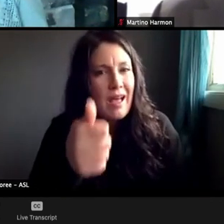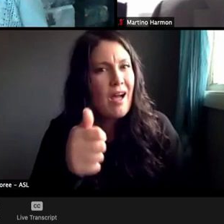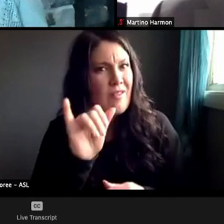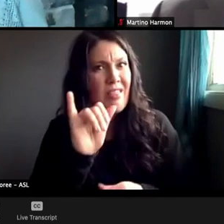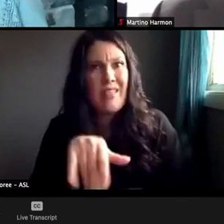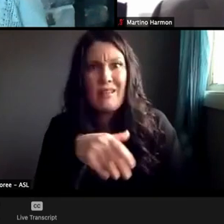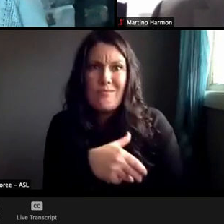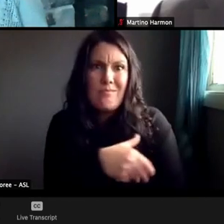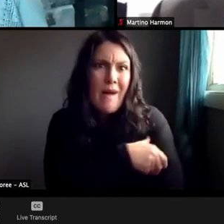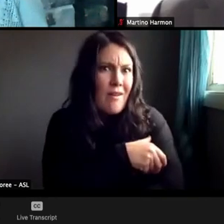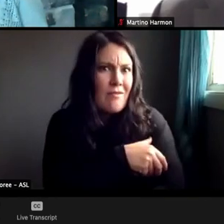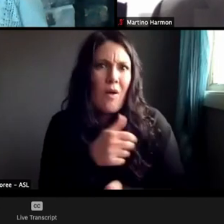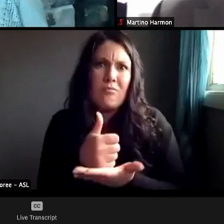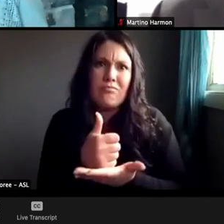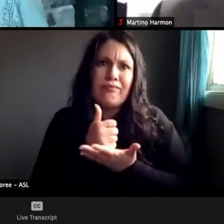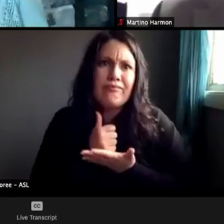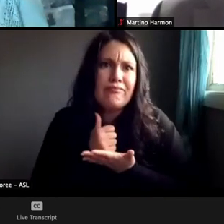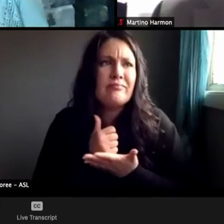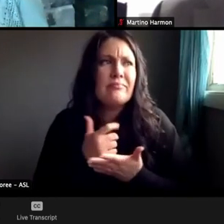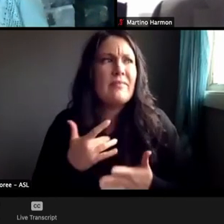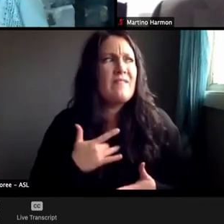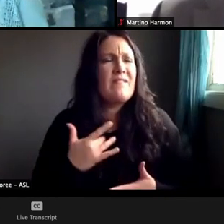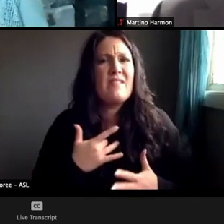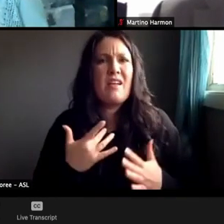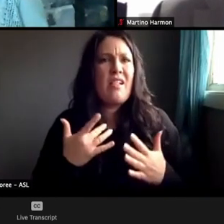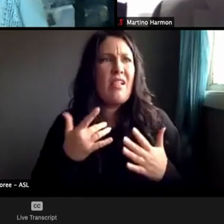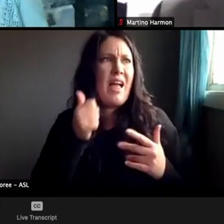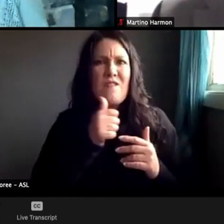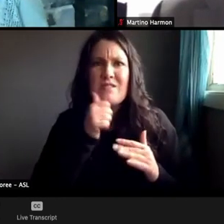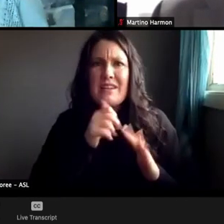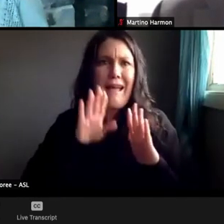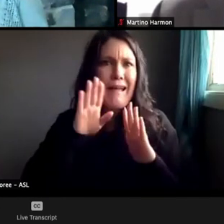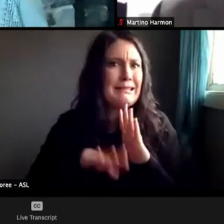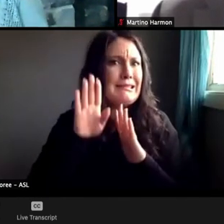also provide a much needed sense of predictability during uncertain